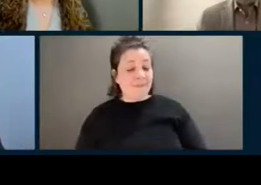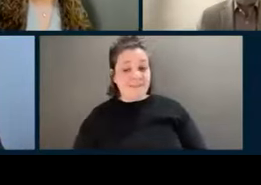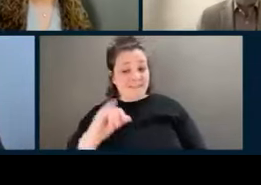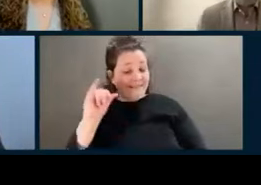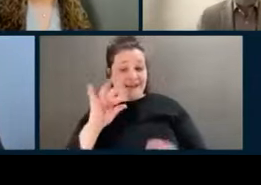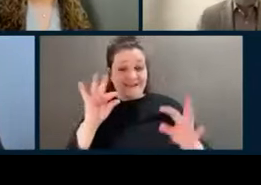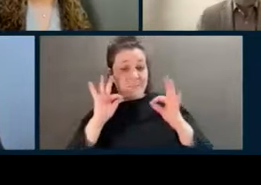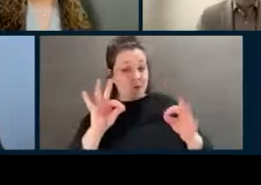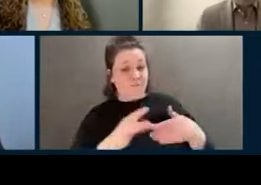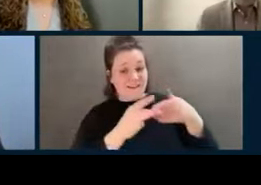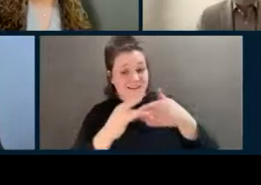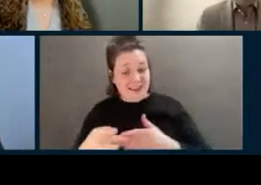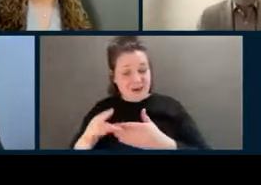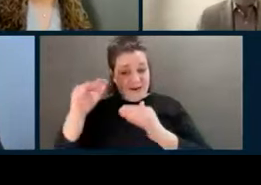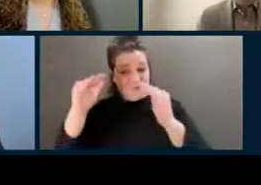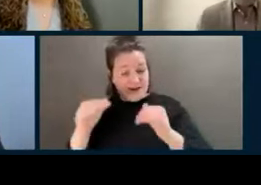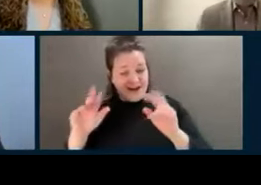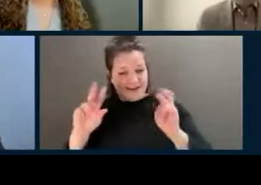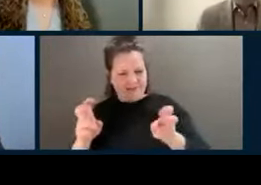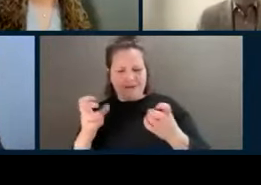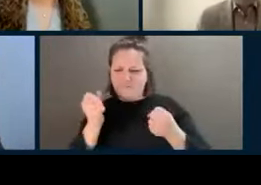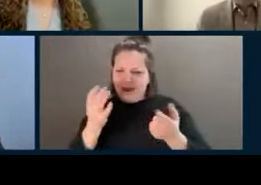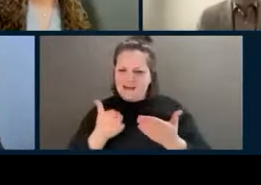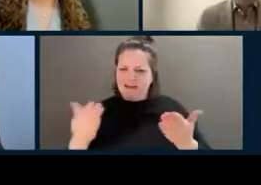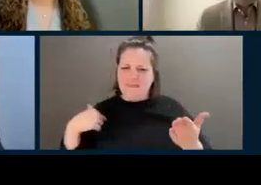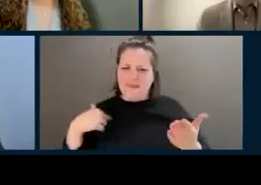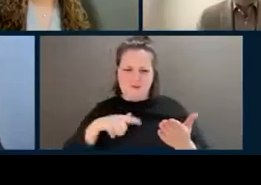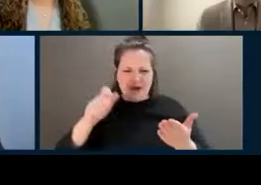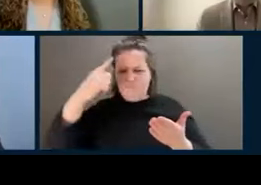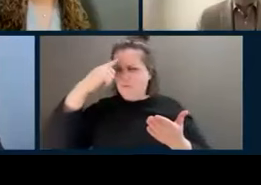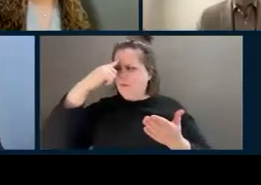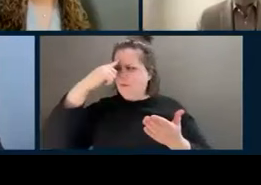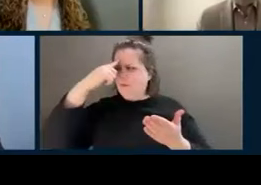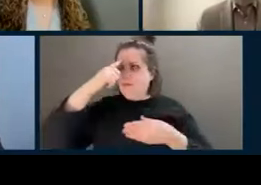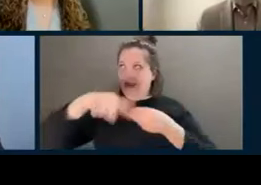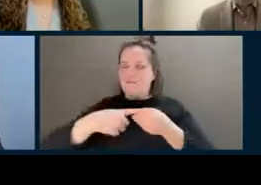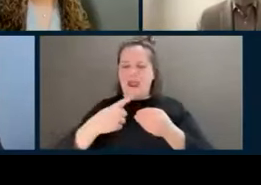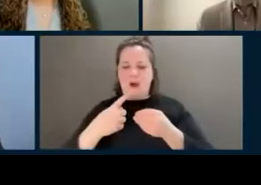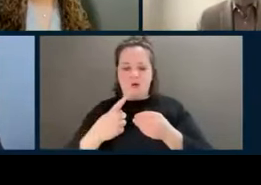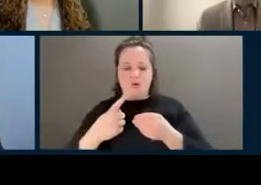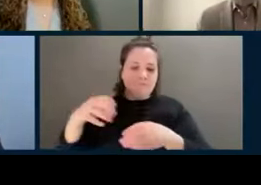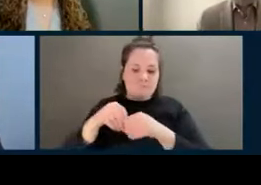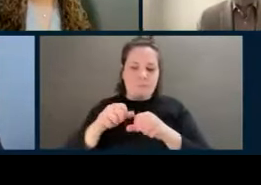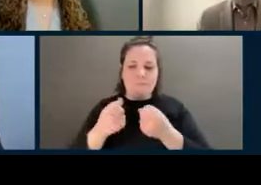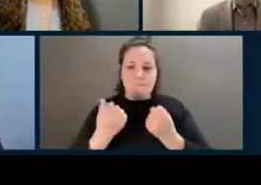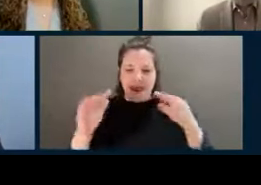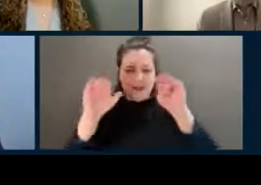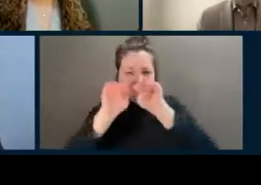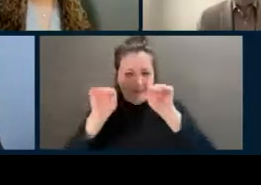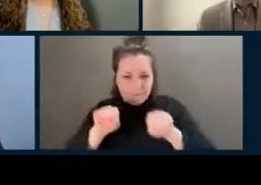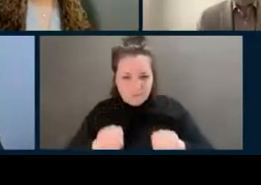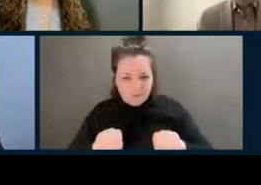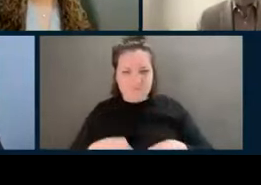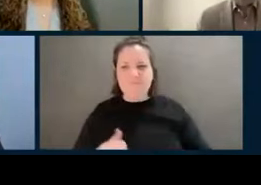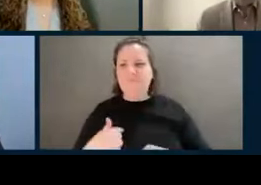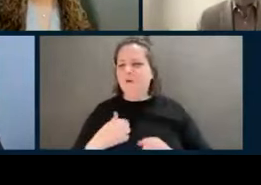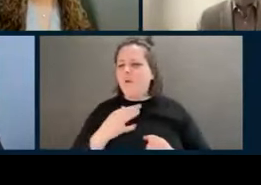right. There are many things that we need to start thinking about at multiple levels. So I'm going to put it back to you all. What are some